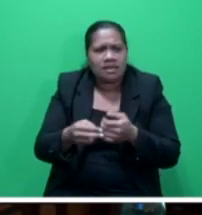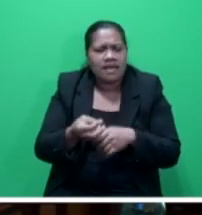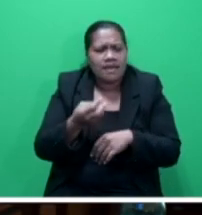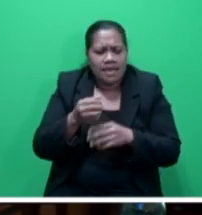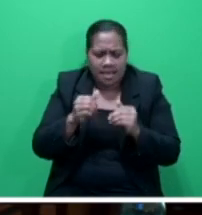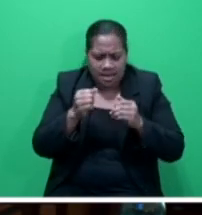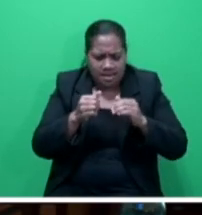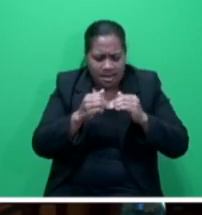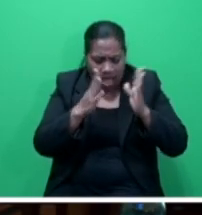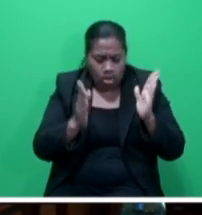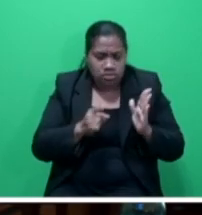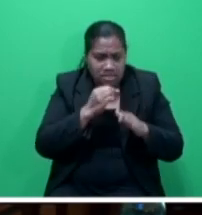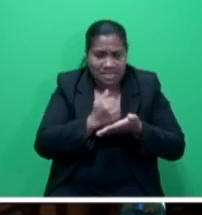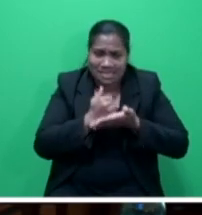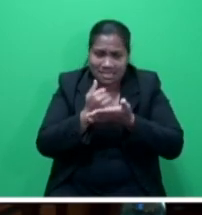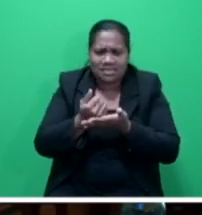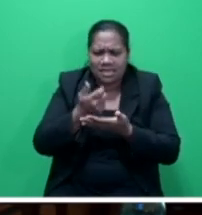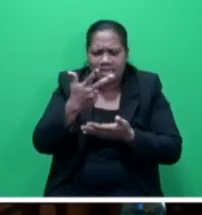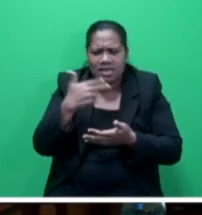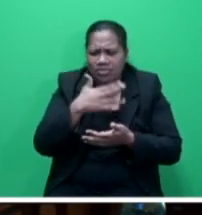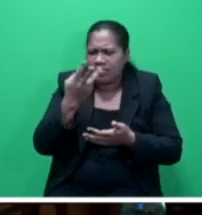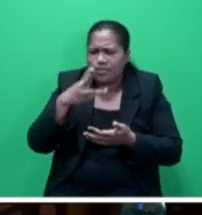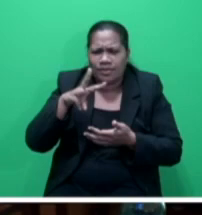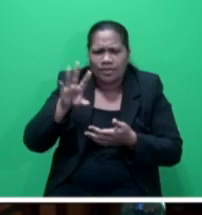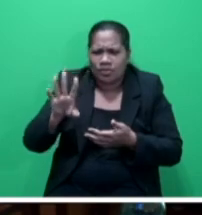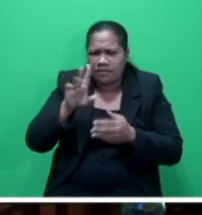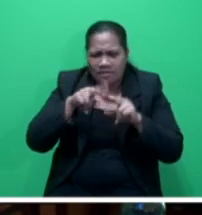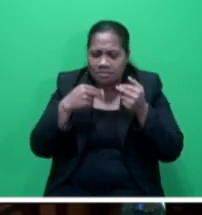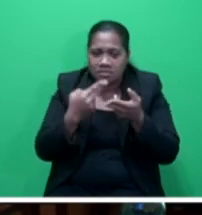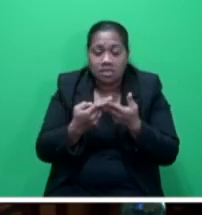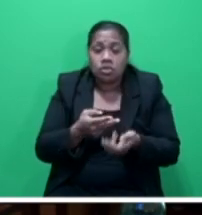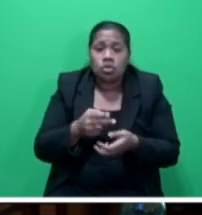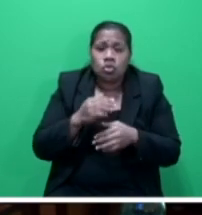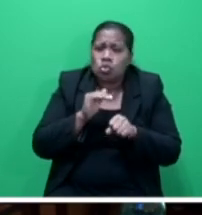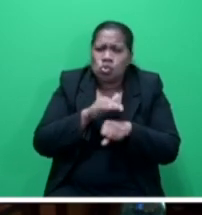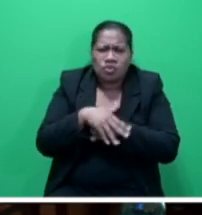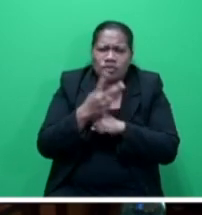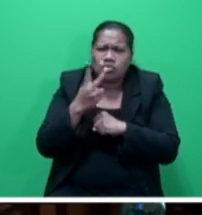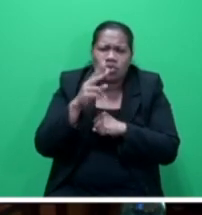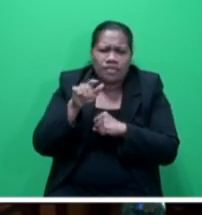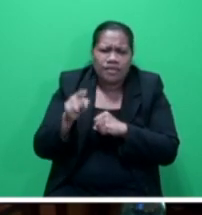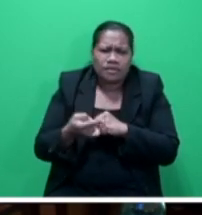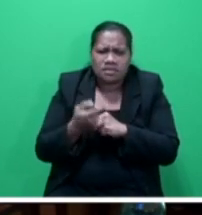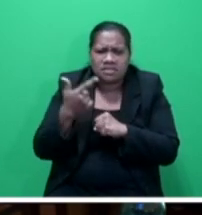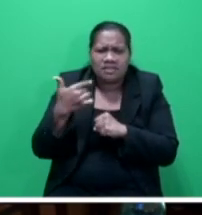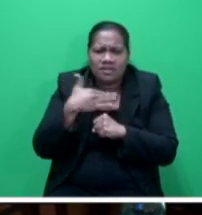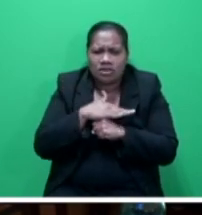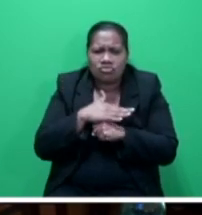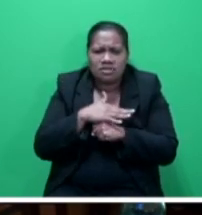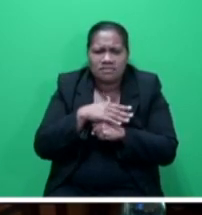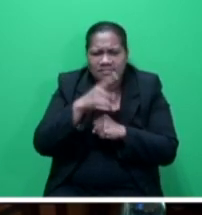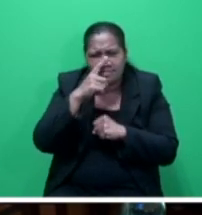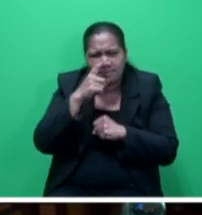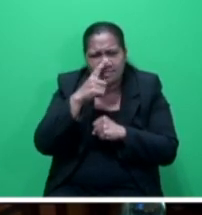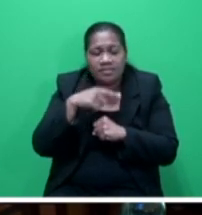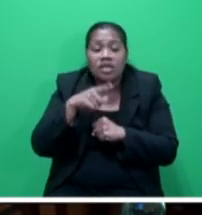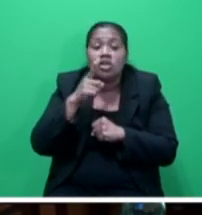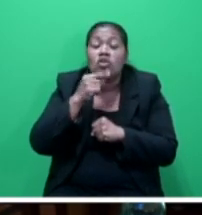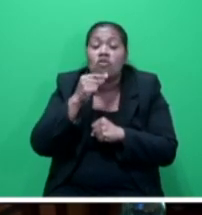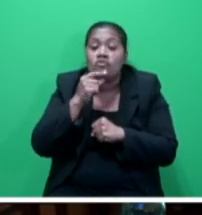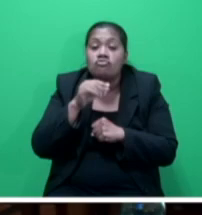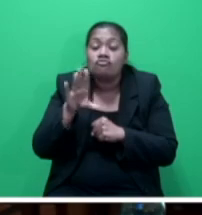households. Over 2,700 clients have loan facility with Housing